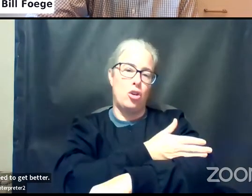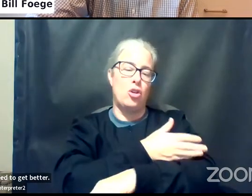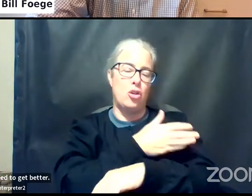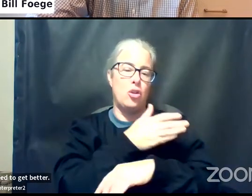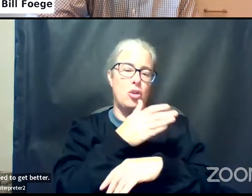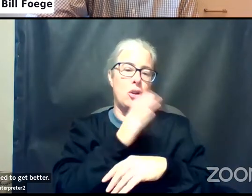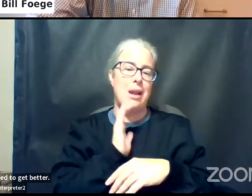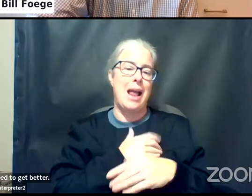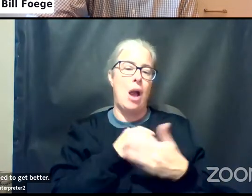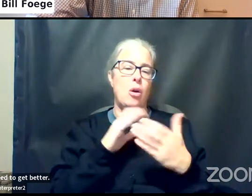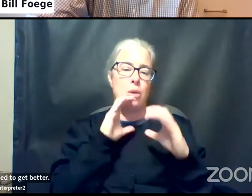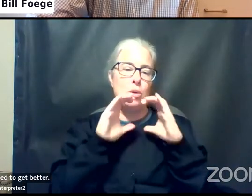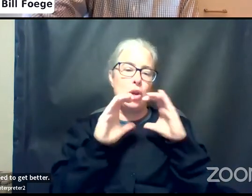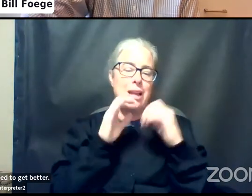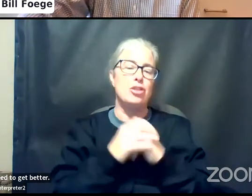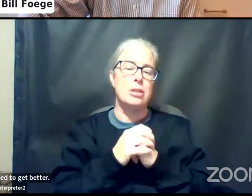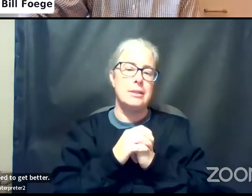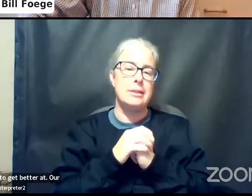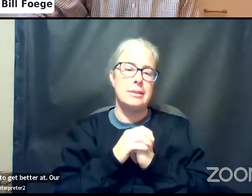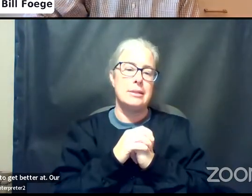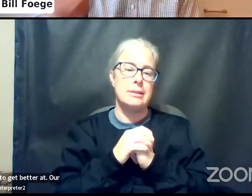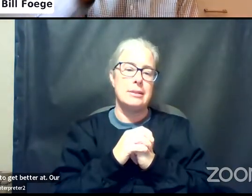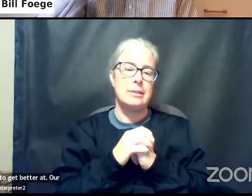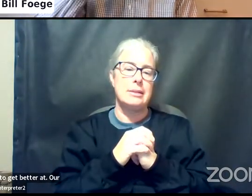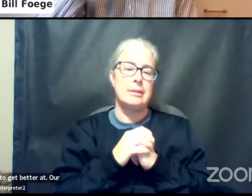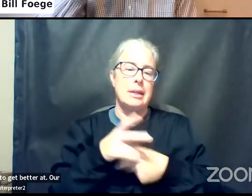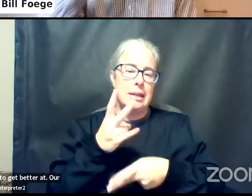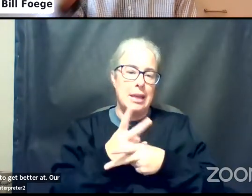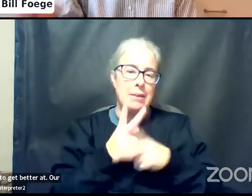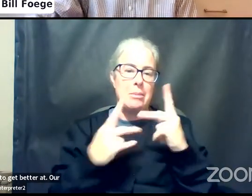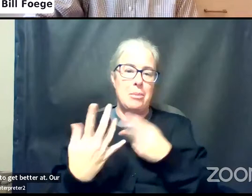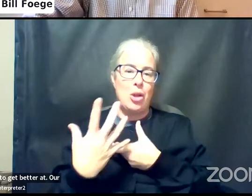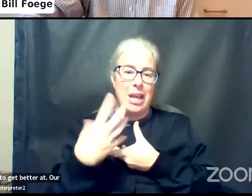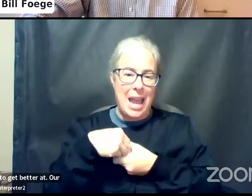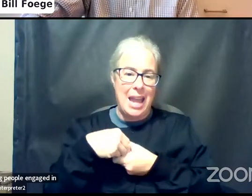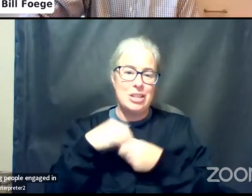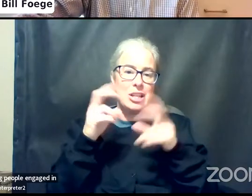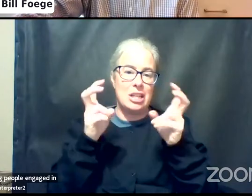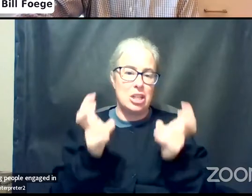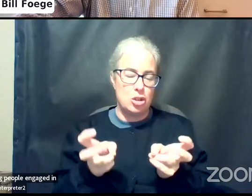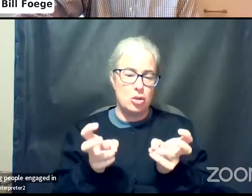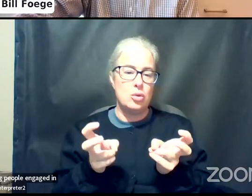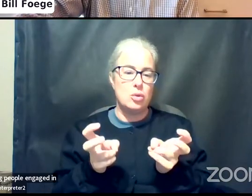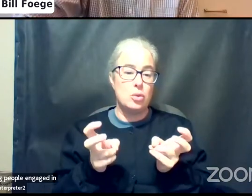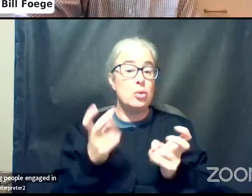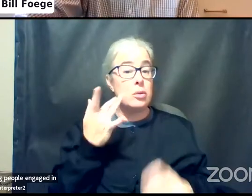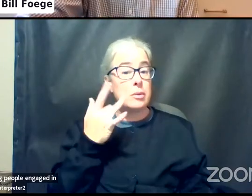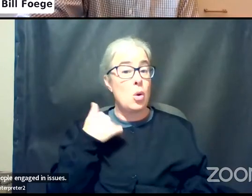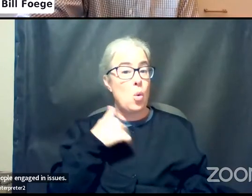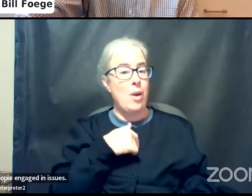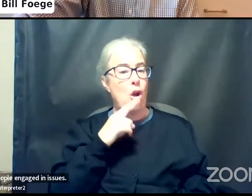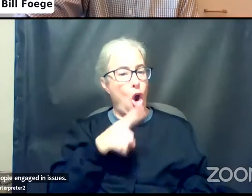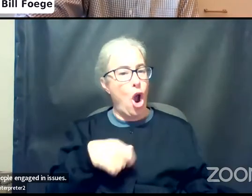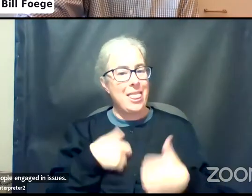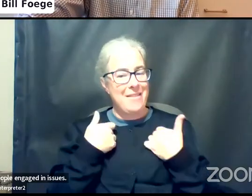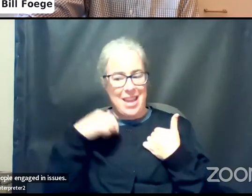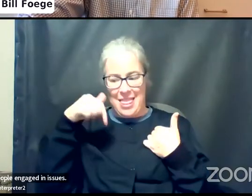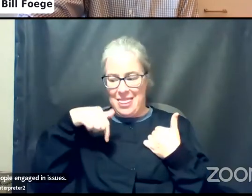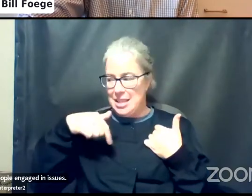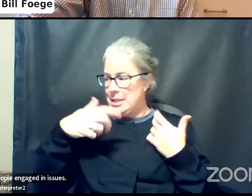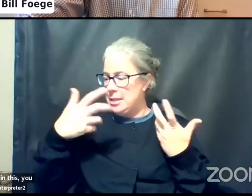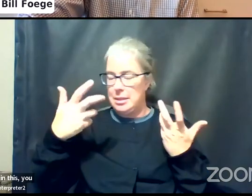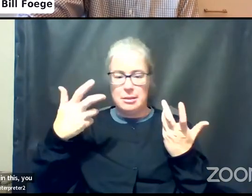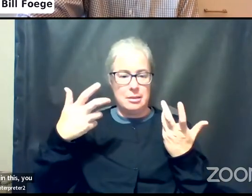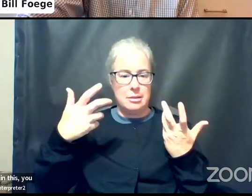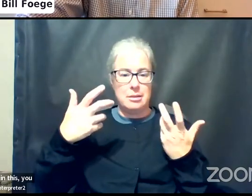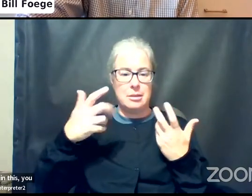our Communications and in keeping people engaged in issues because we are living in this you know